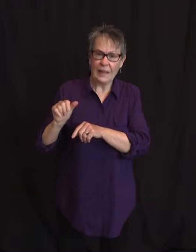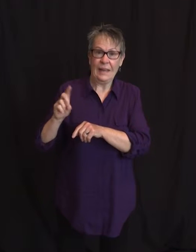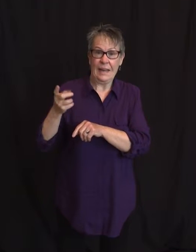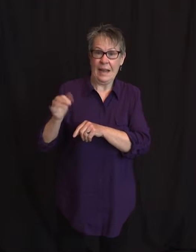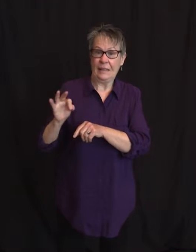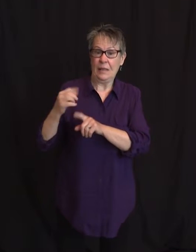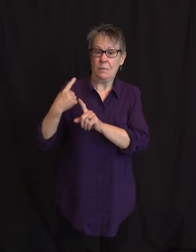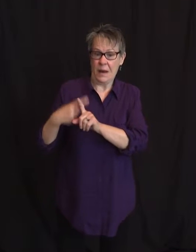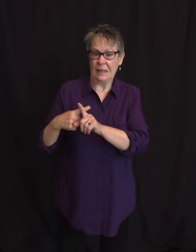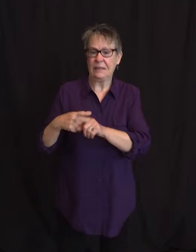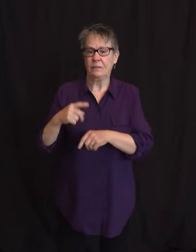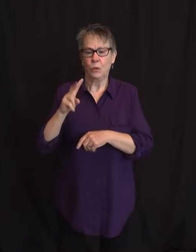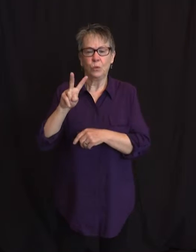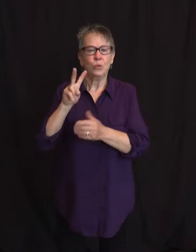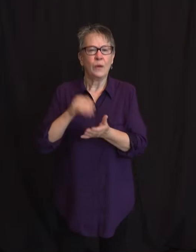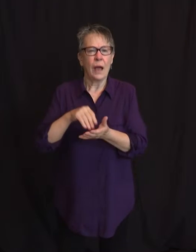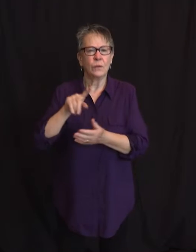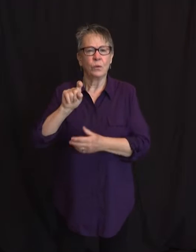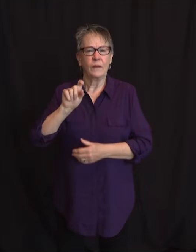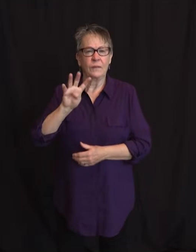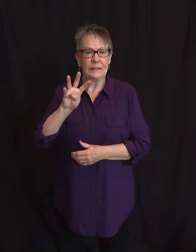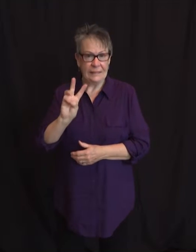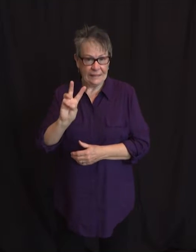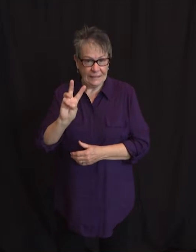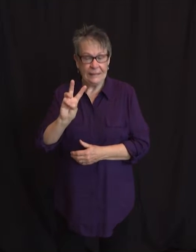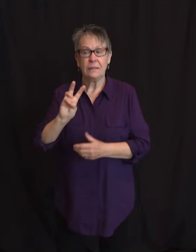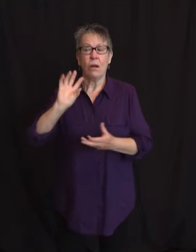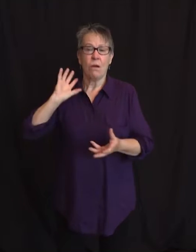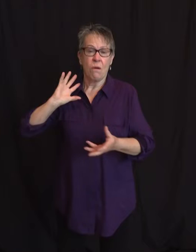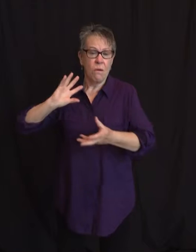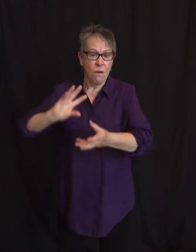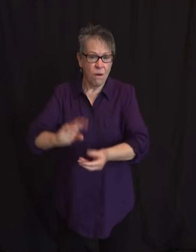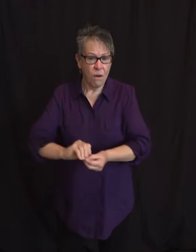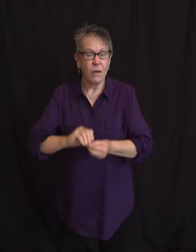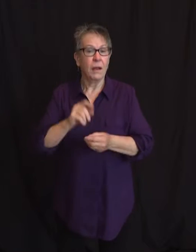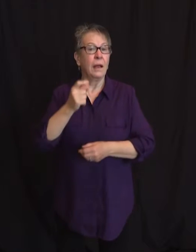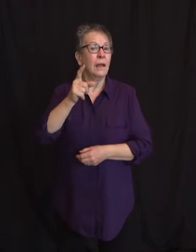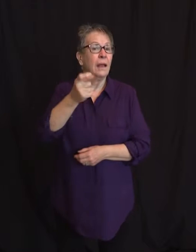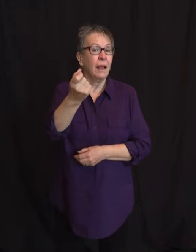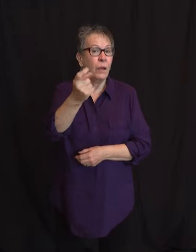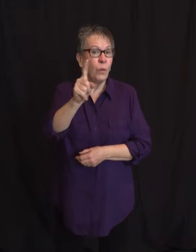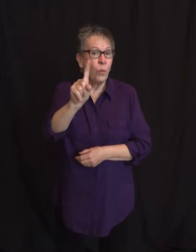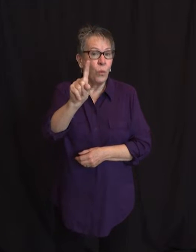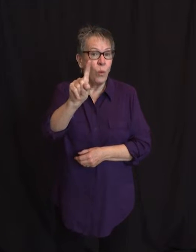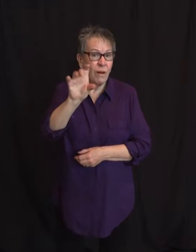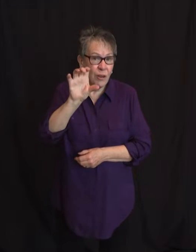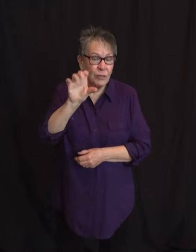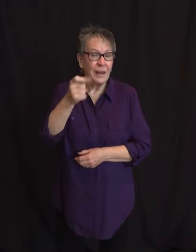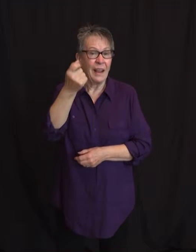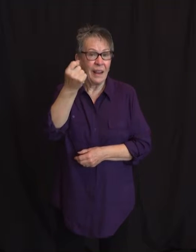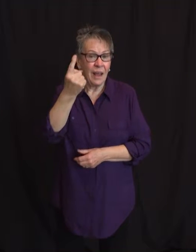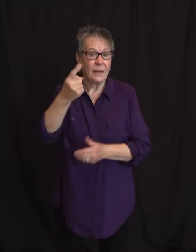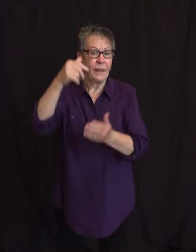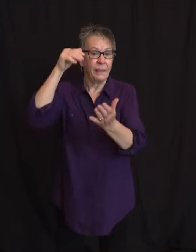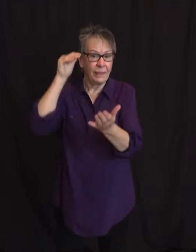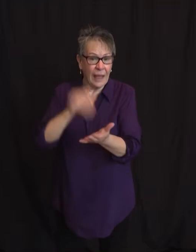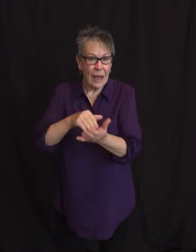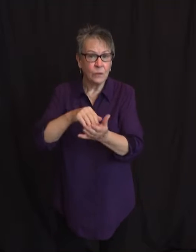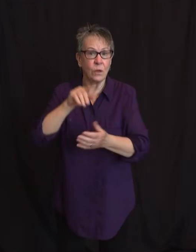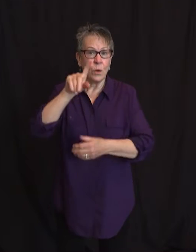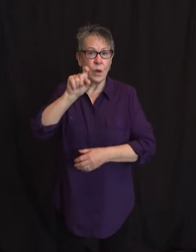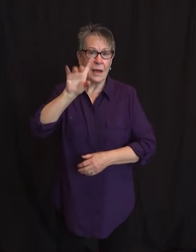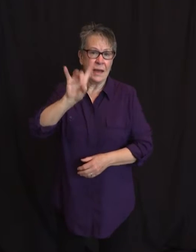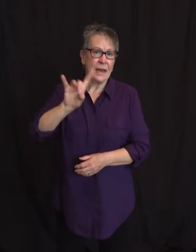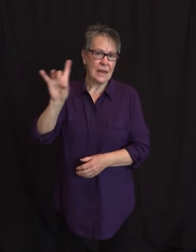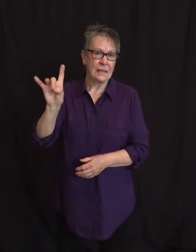111,188. And as I said, these numbers may not be quite entirely complete. So would ask you, give us till tomorrow and Wednesday,